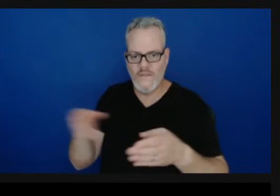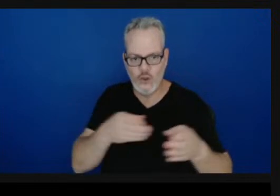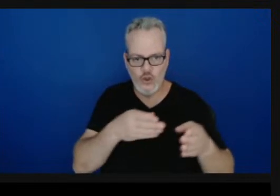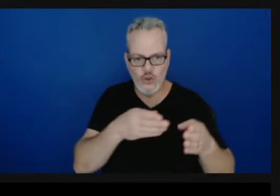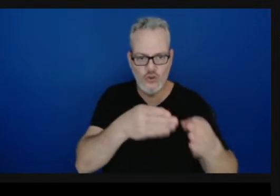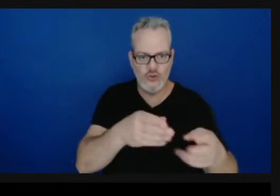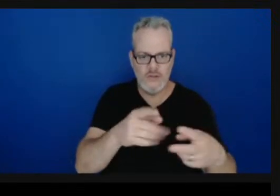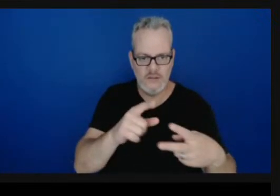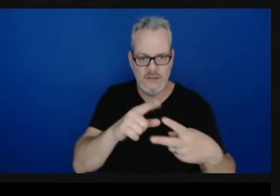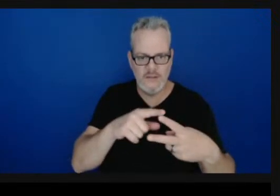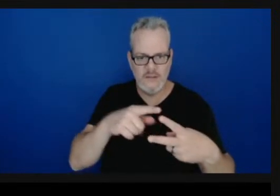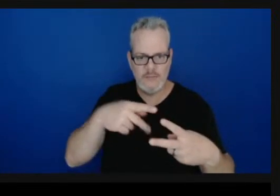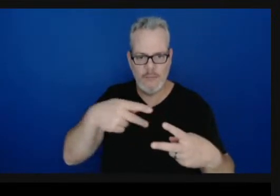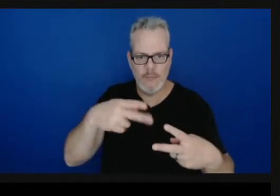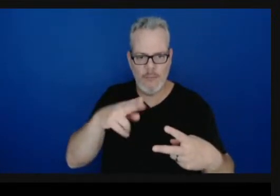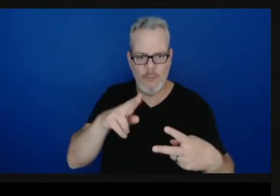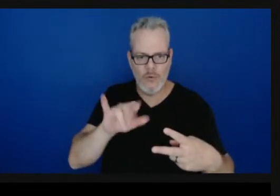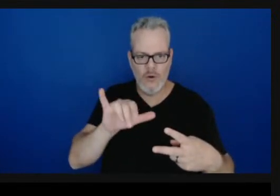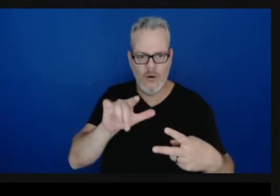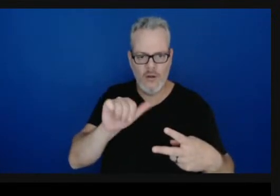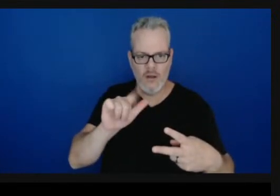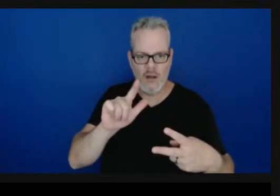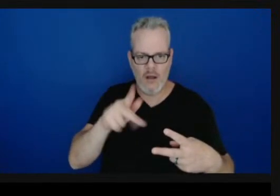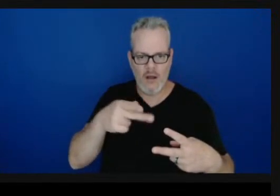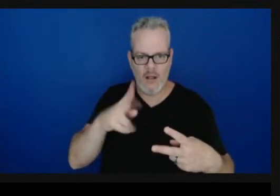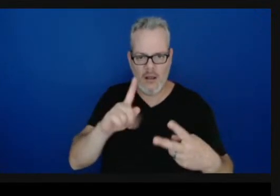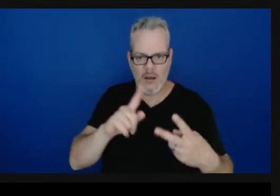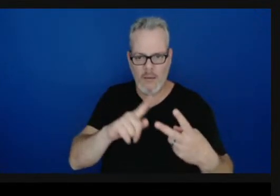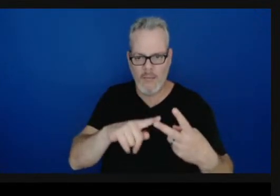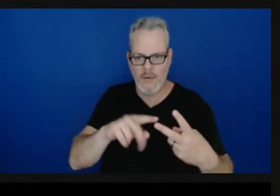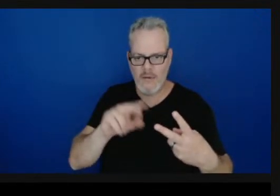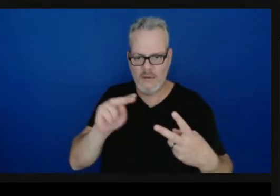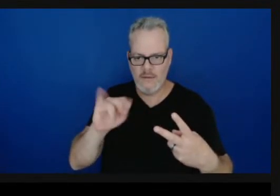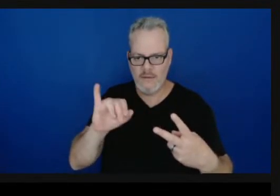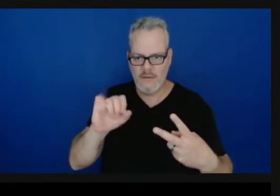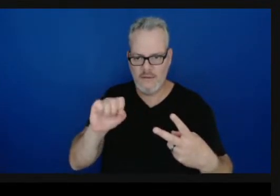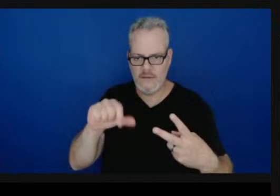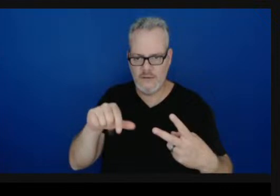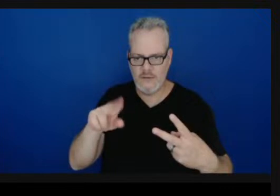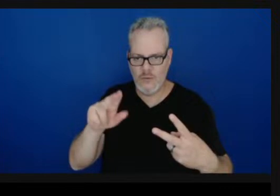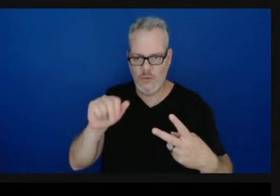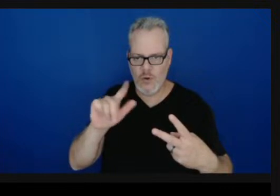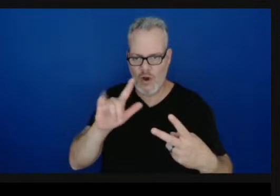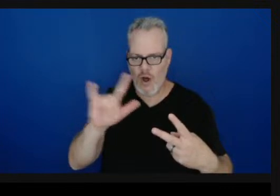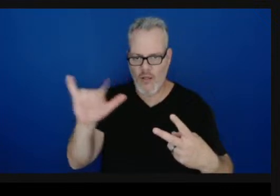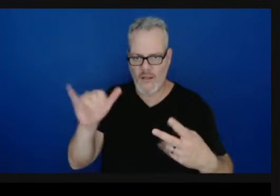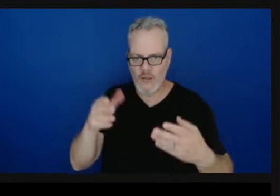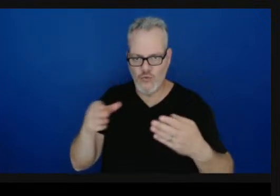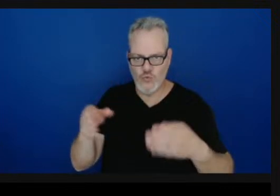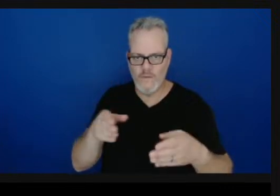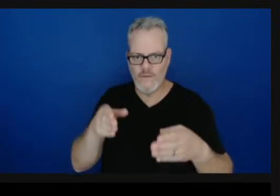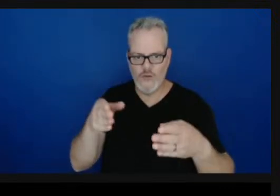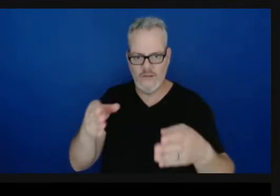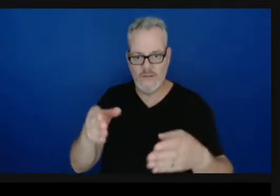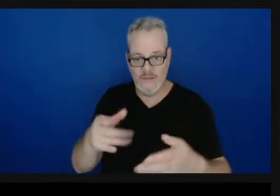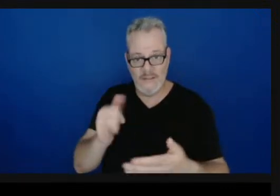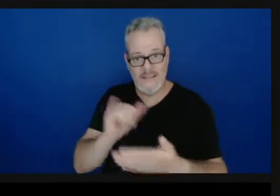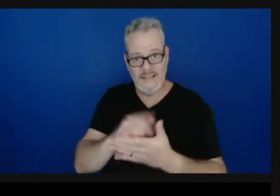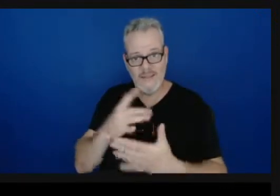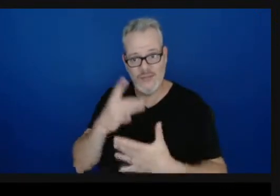and where those outflows might go. And so really useful stuff to have.